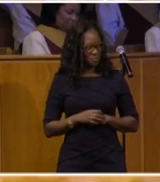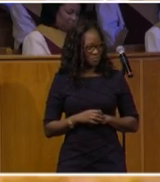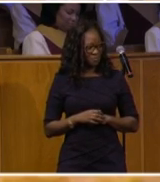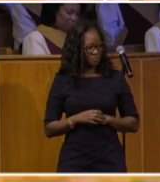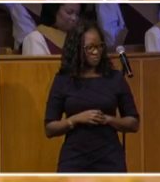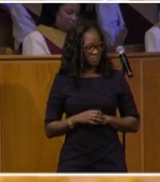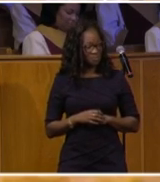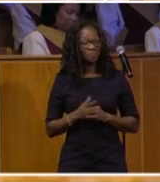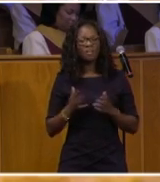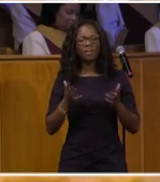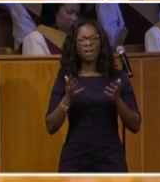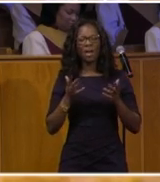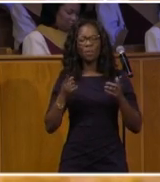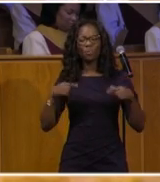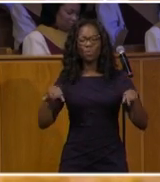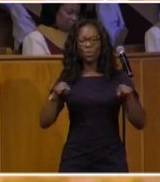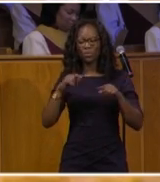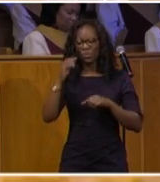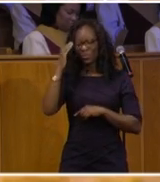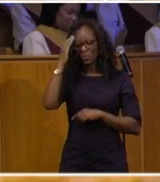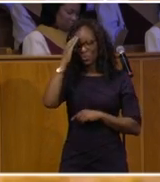I want you to know,